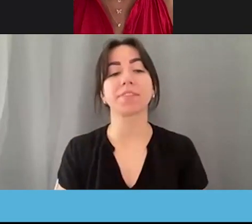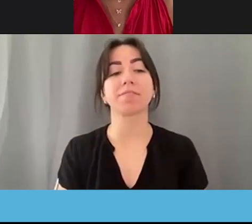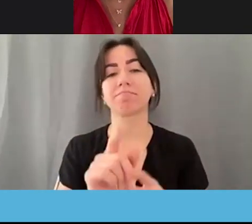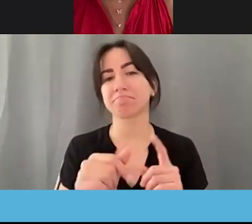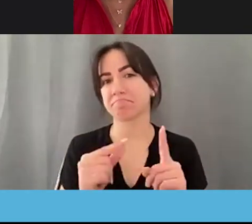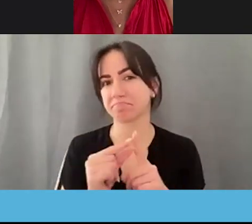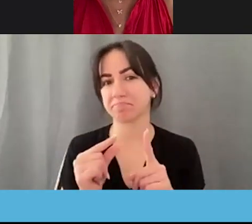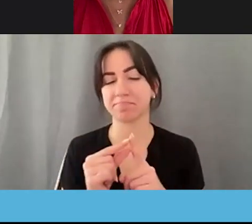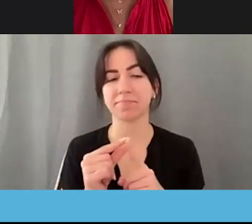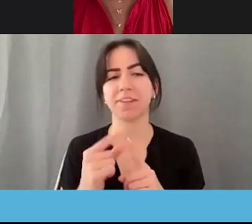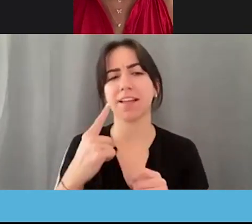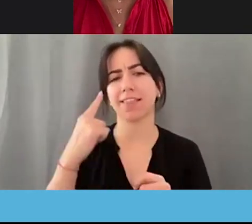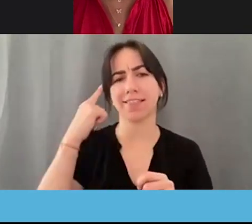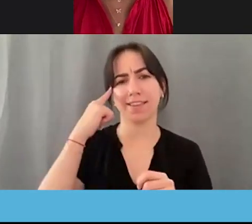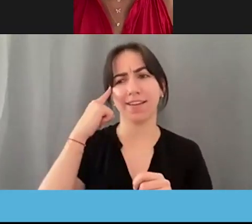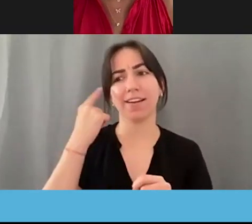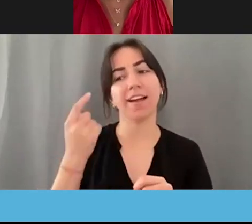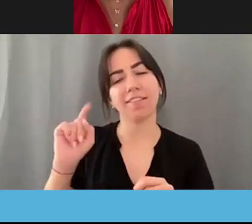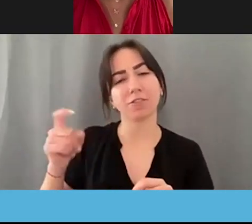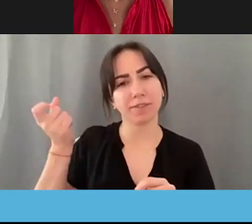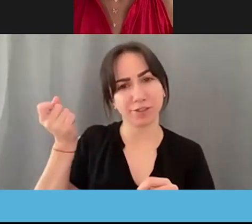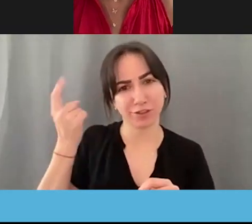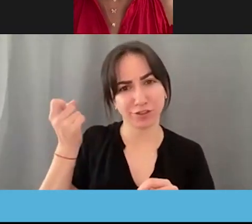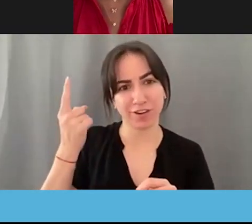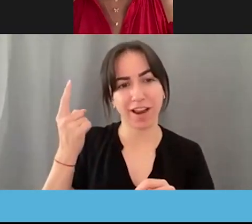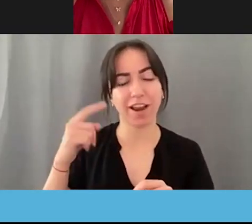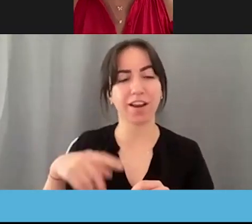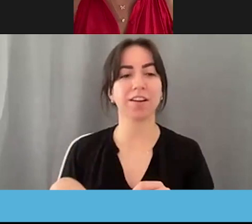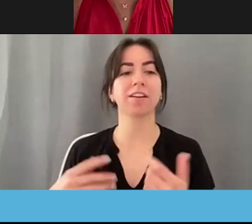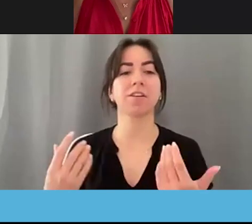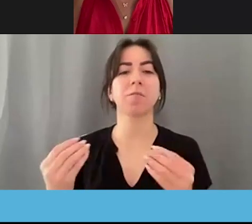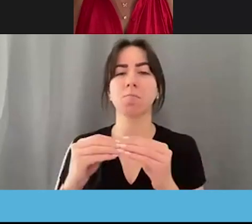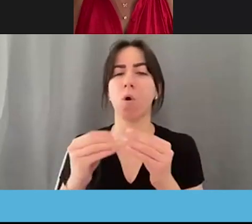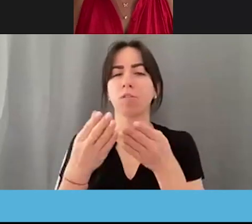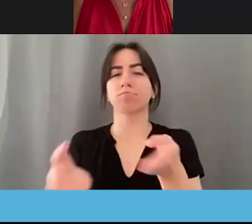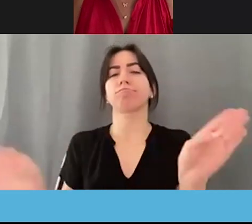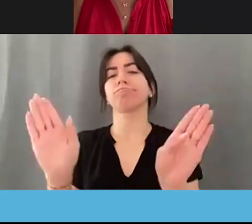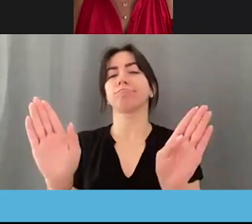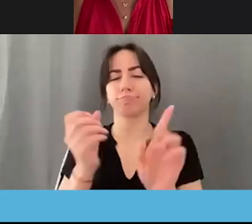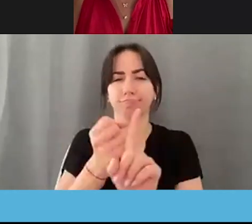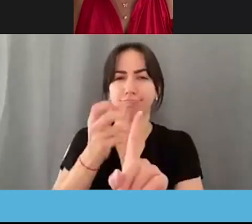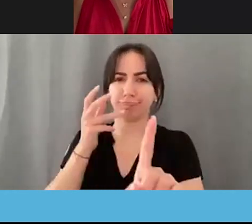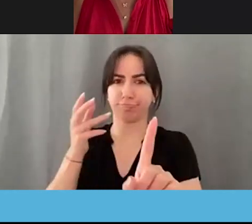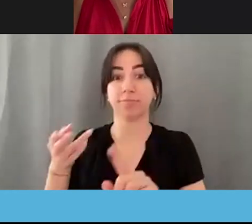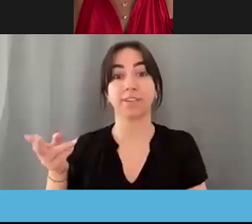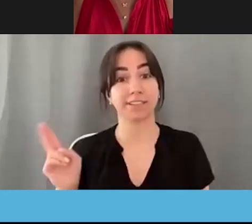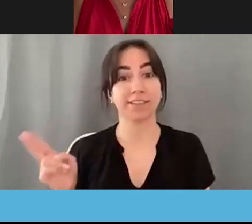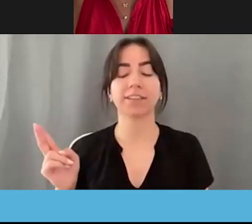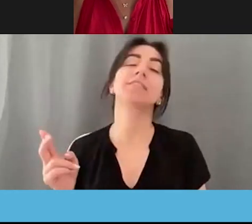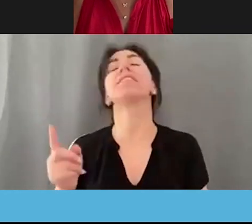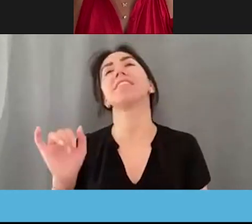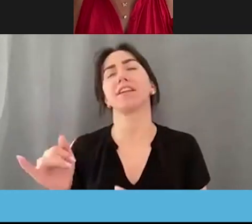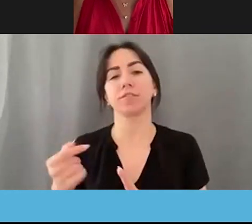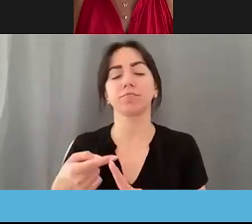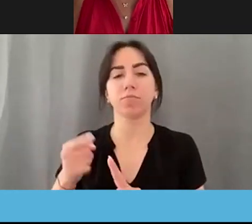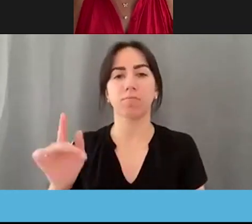that I think first needs to be understood within a much broader historical context that actually extends back thousands